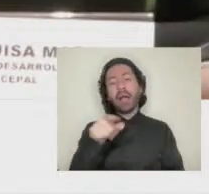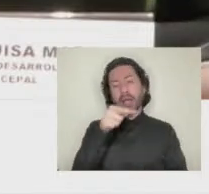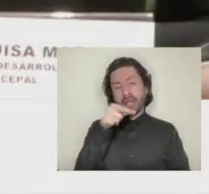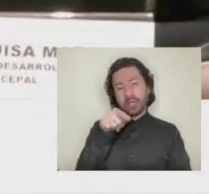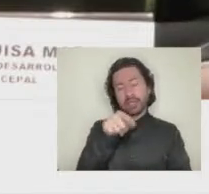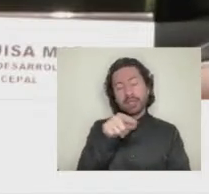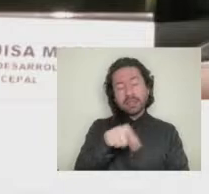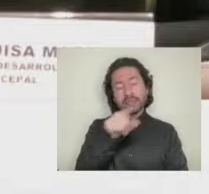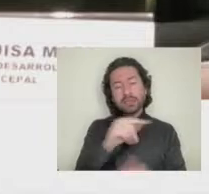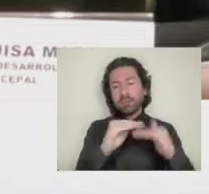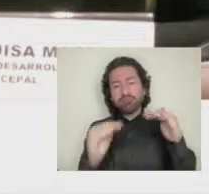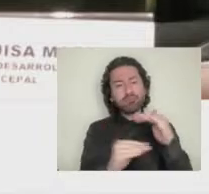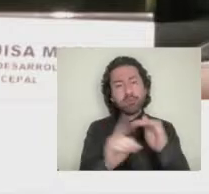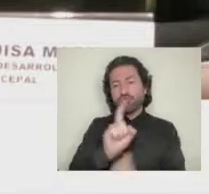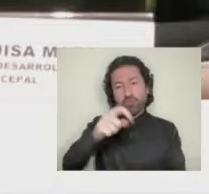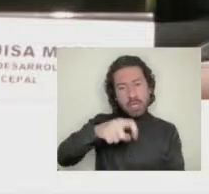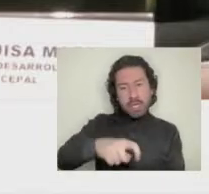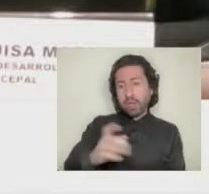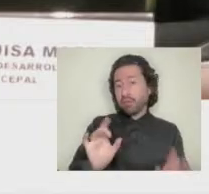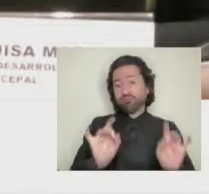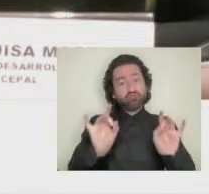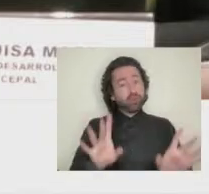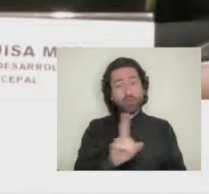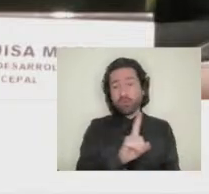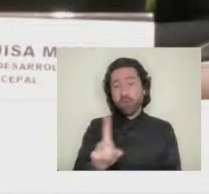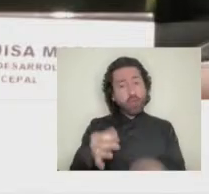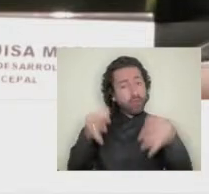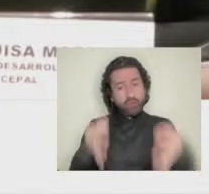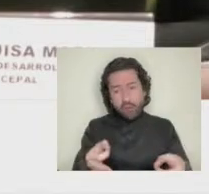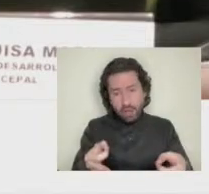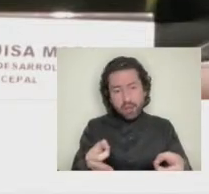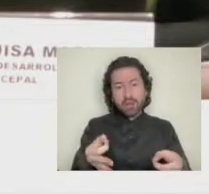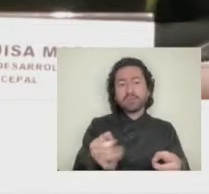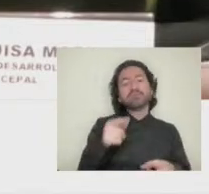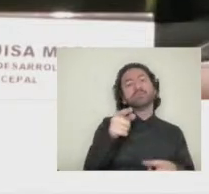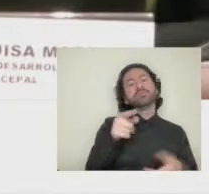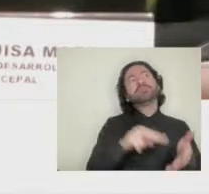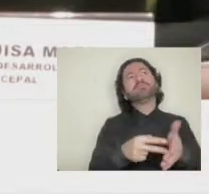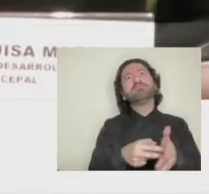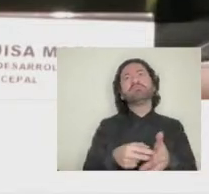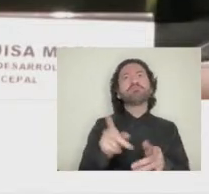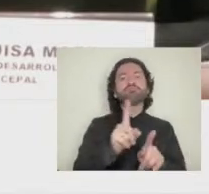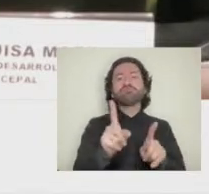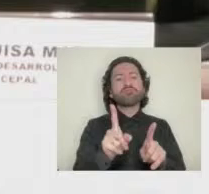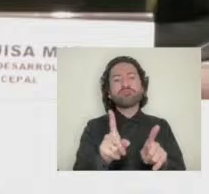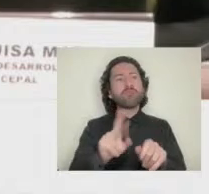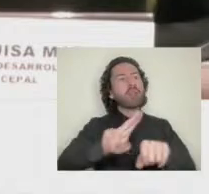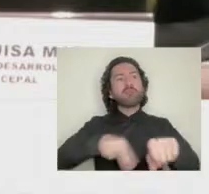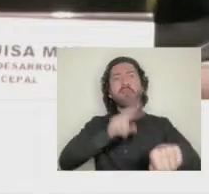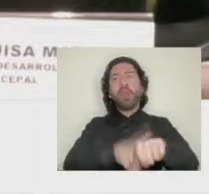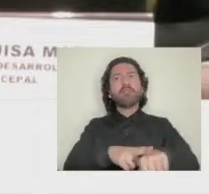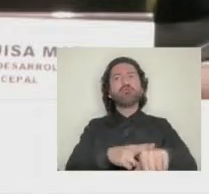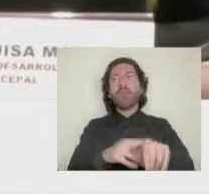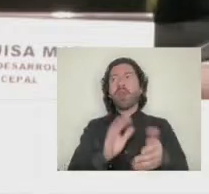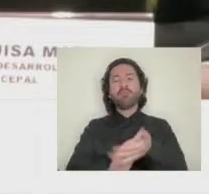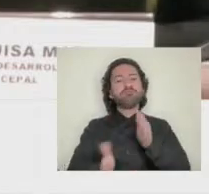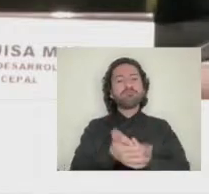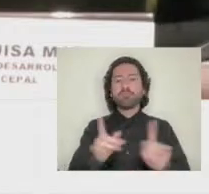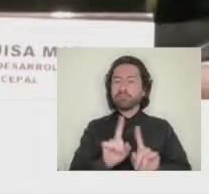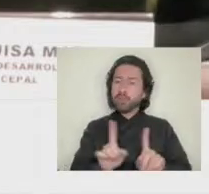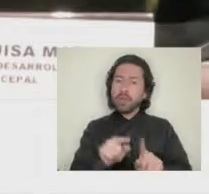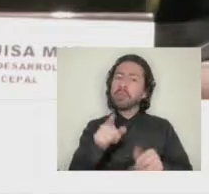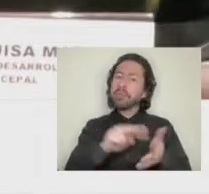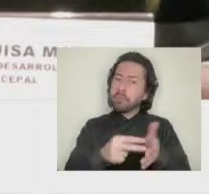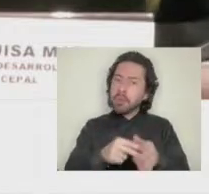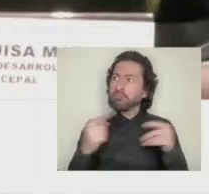inequalities? These are certain unnecessary, unfair inequalities. They're not biological, but rather